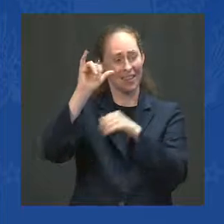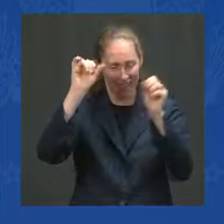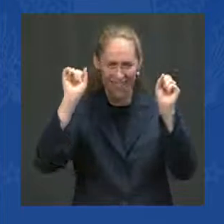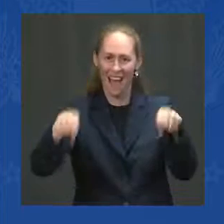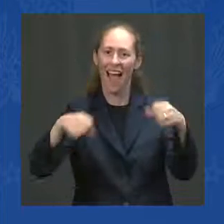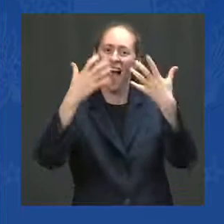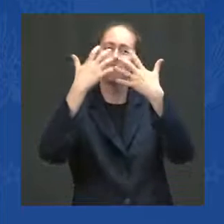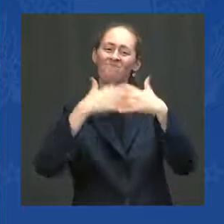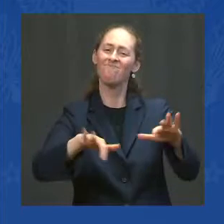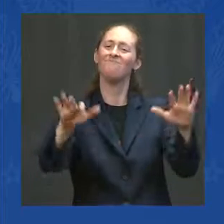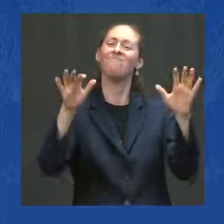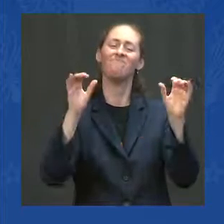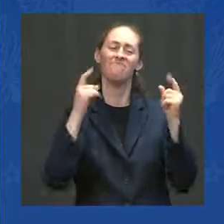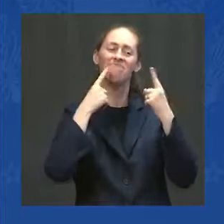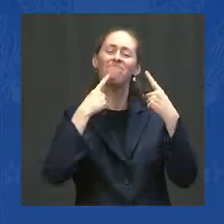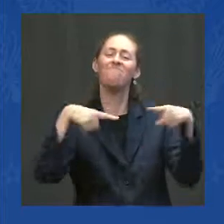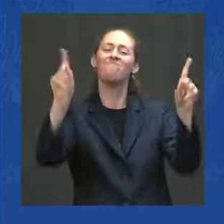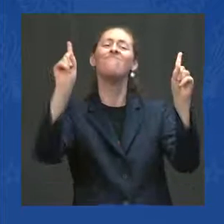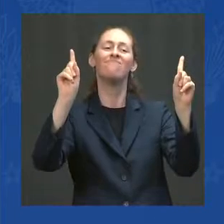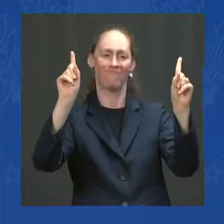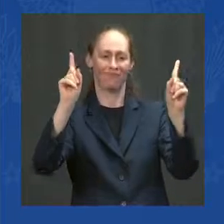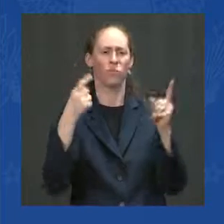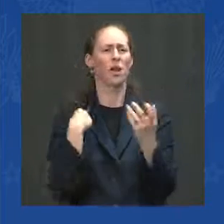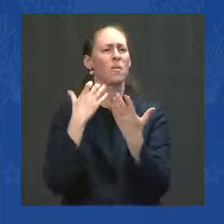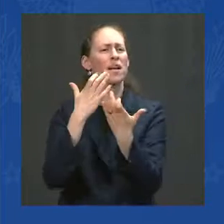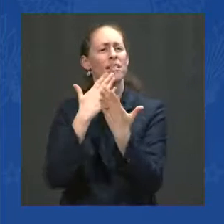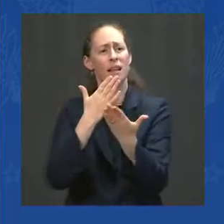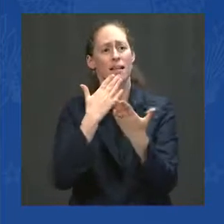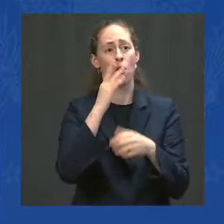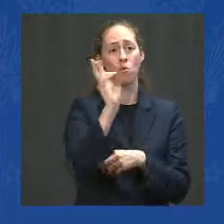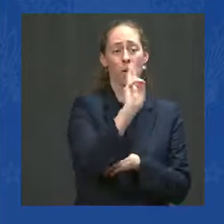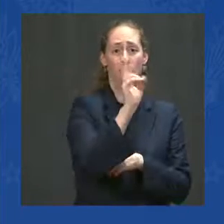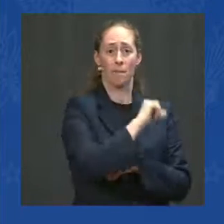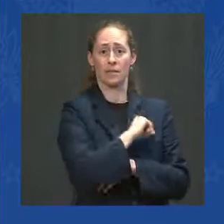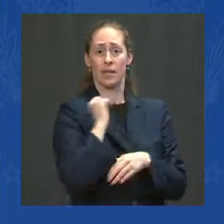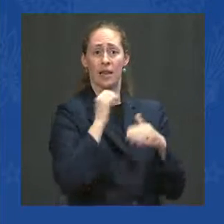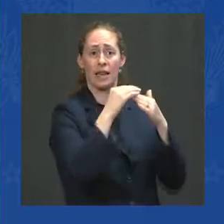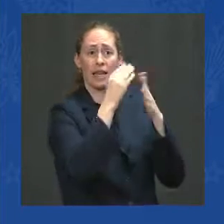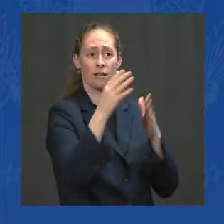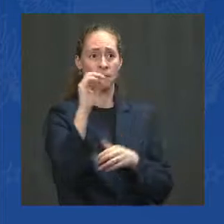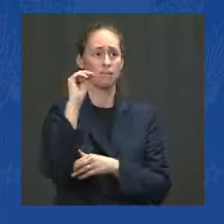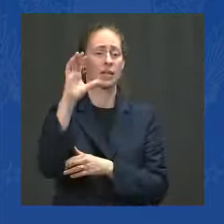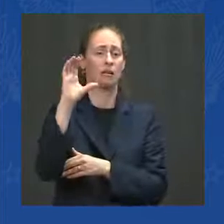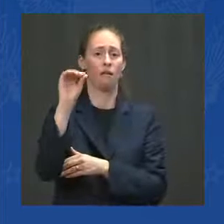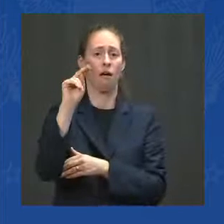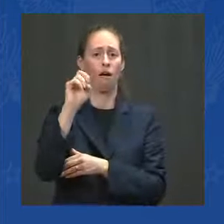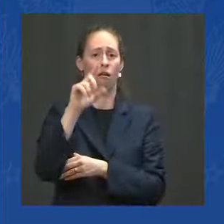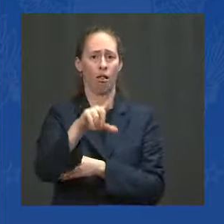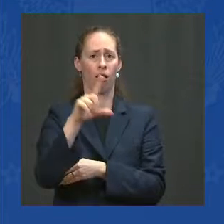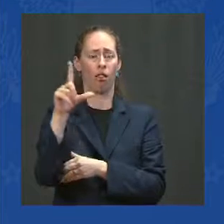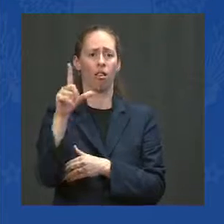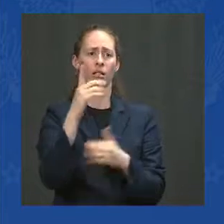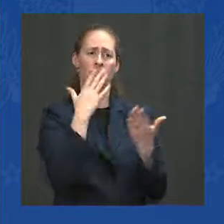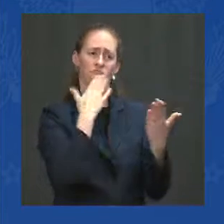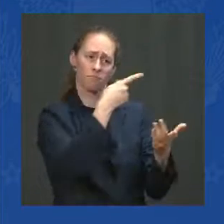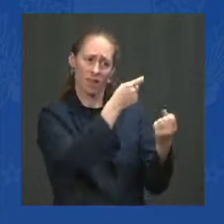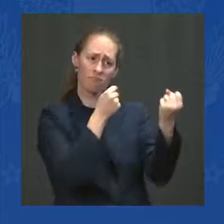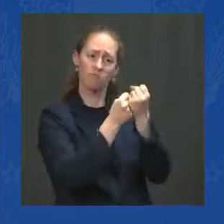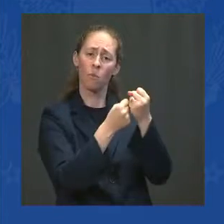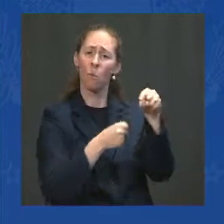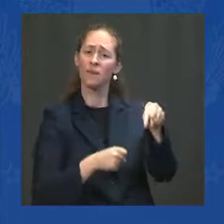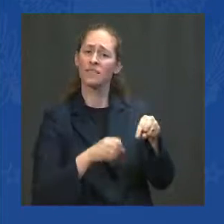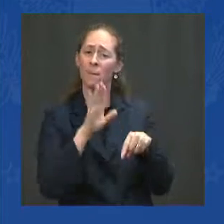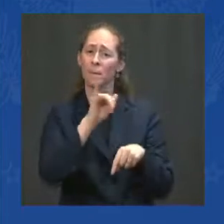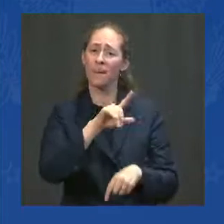thank Senate Republican leader Mitch McConnell for supporting this bill. And I want to give